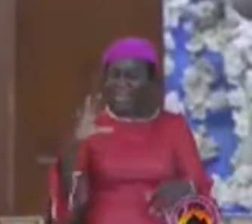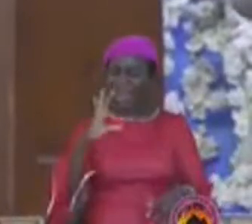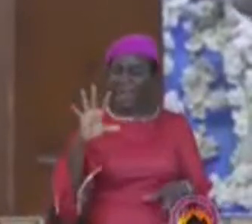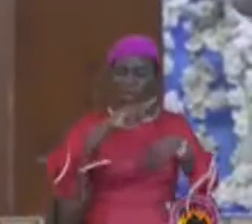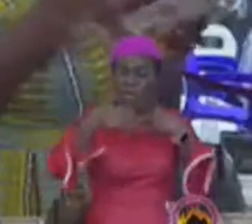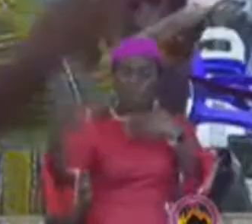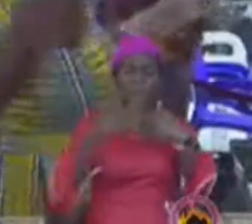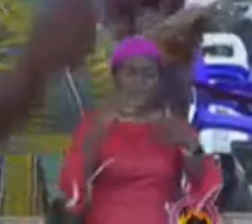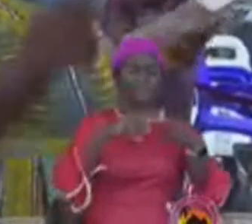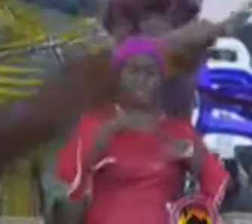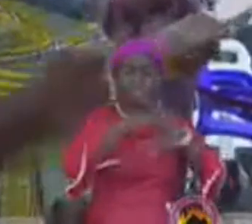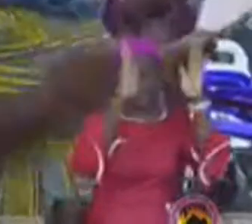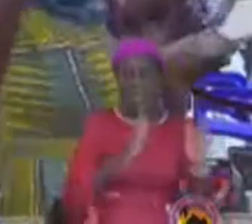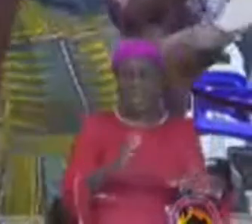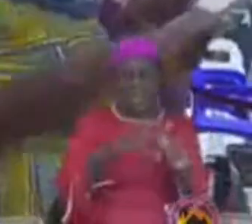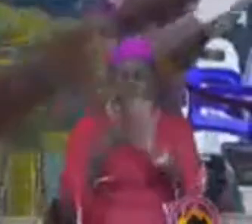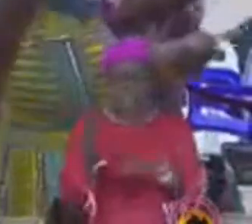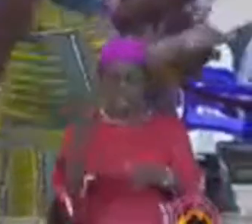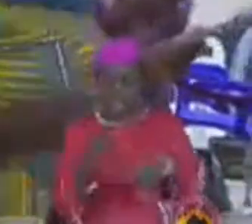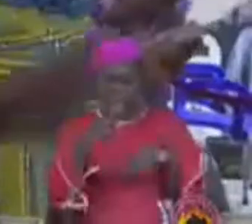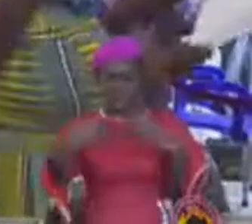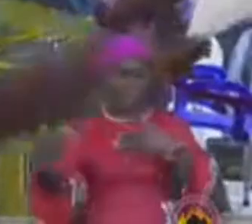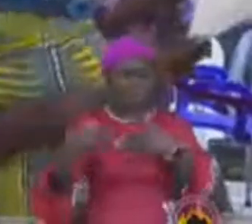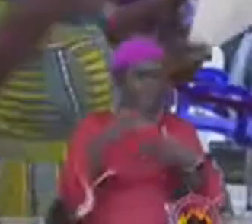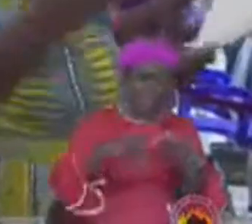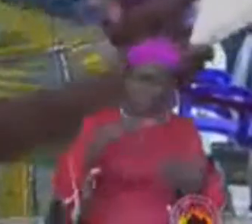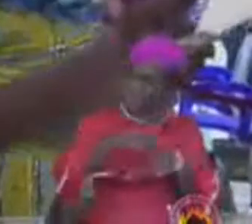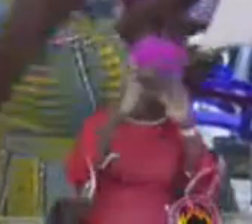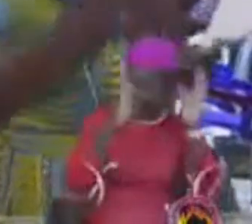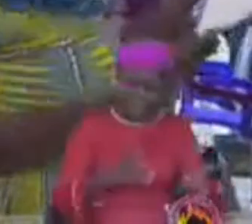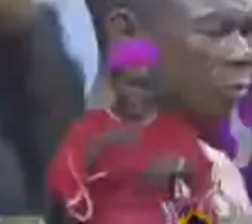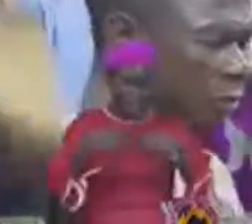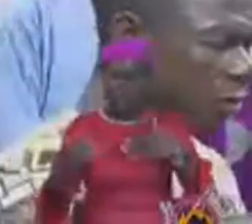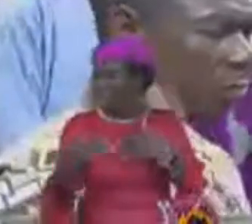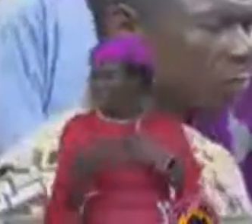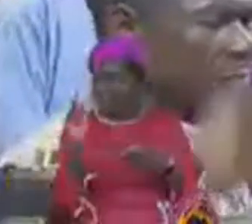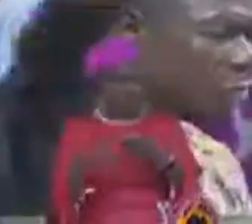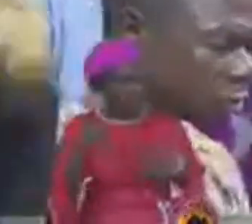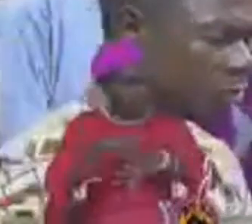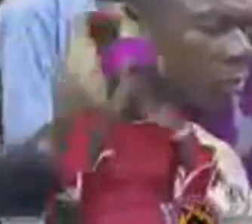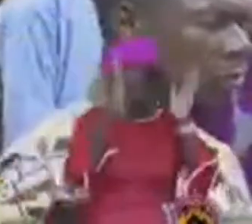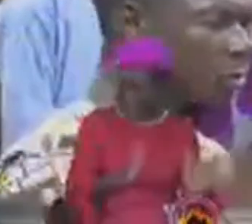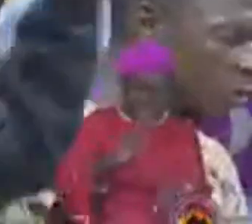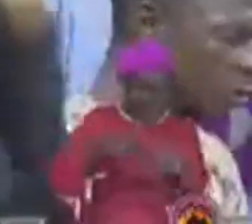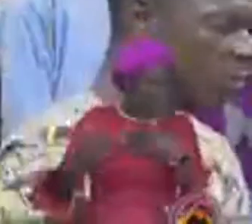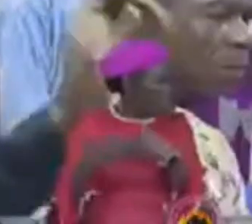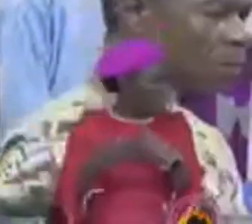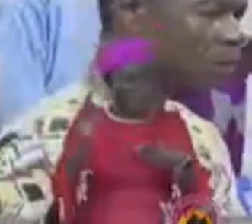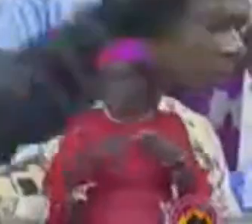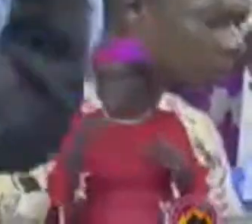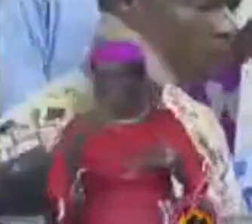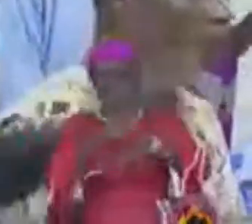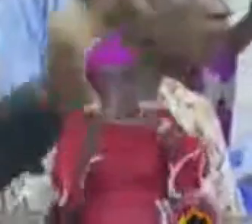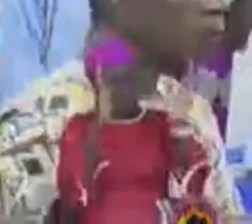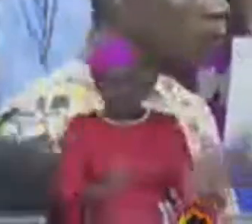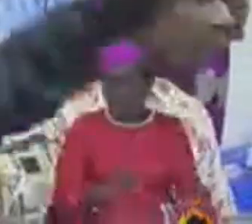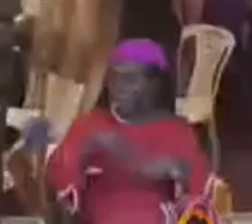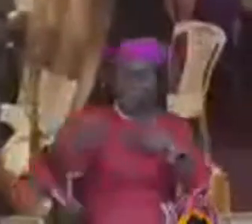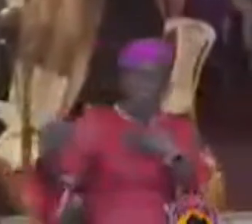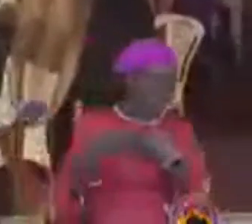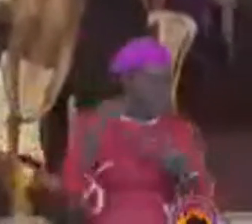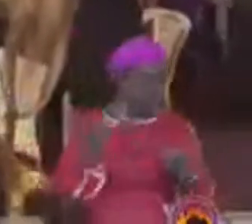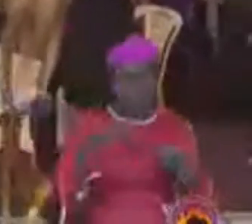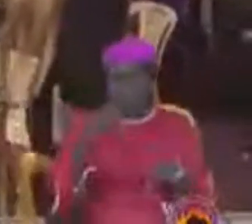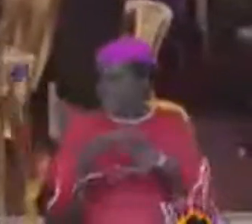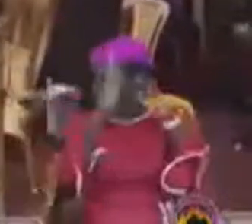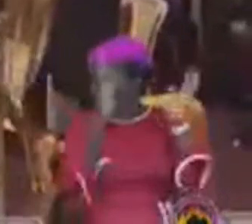in the name of Jesus. Backfire. Backfire, backfire, backfire, backfire, backfire, backfire. Something